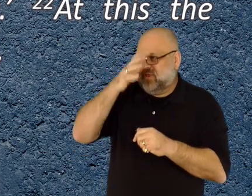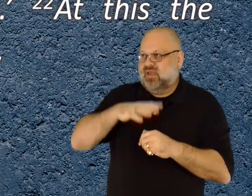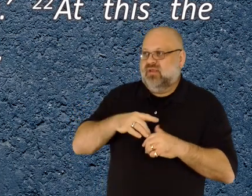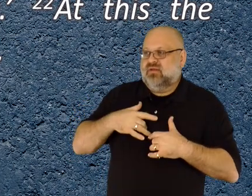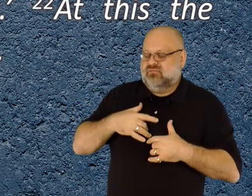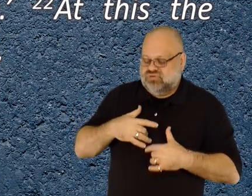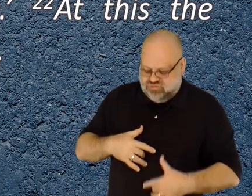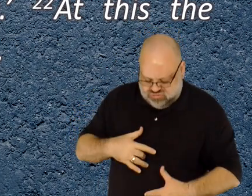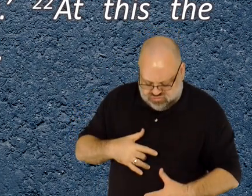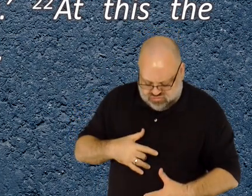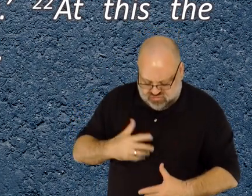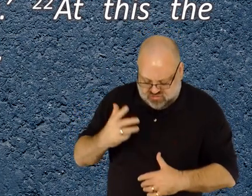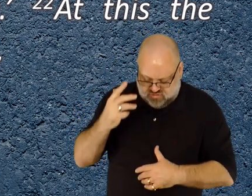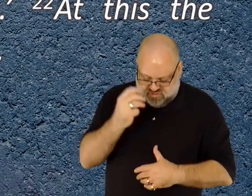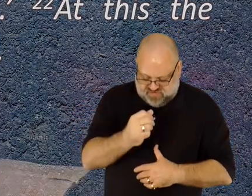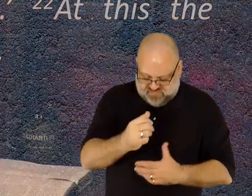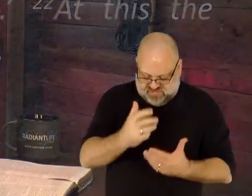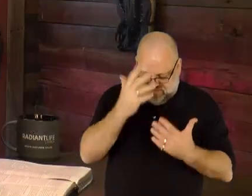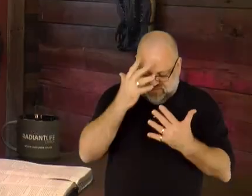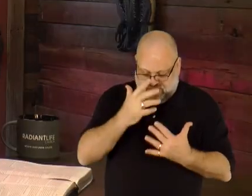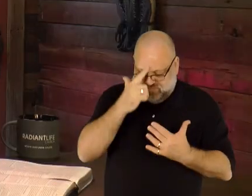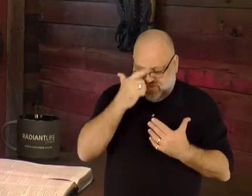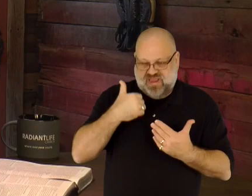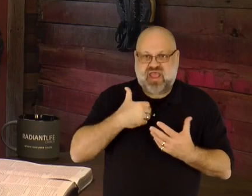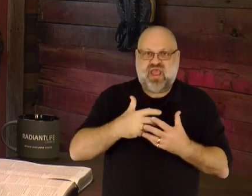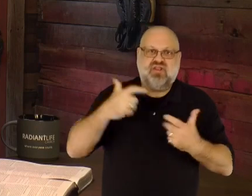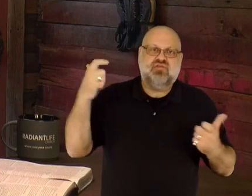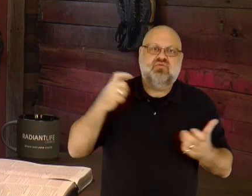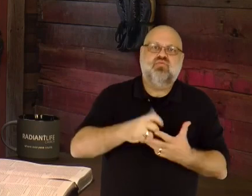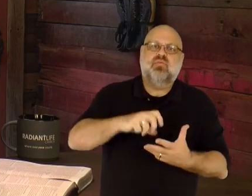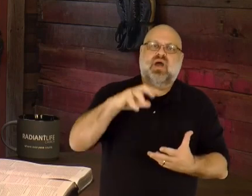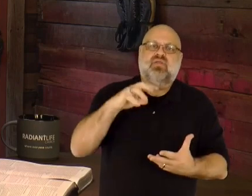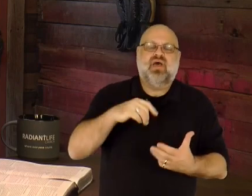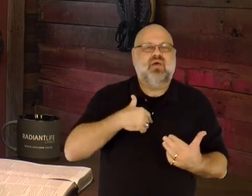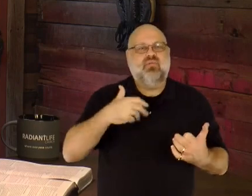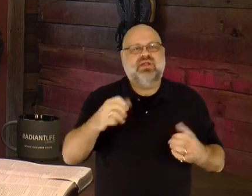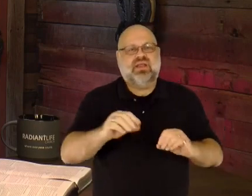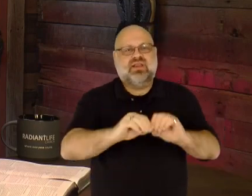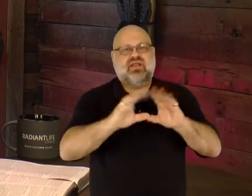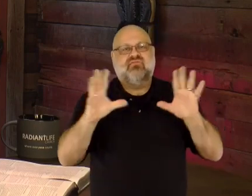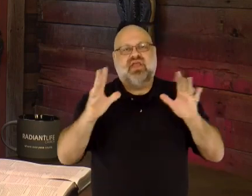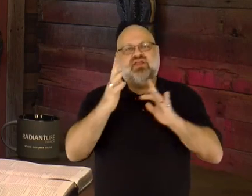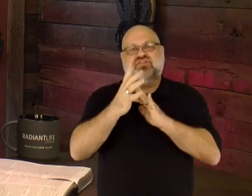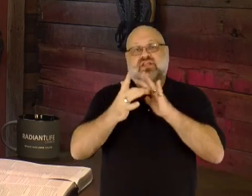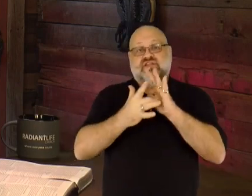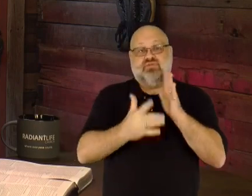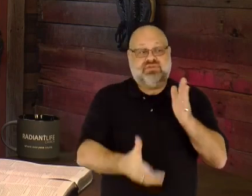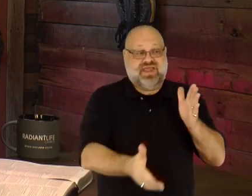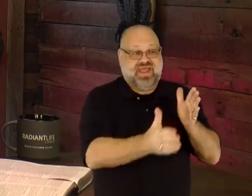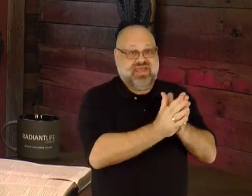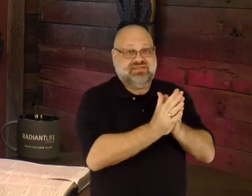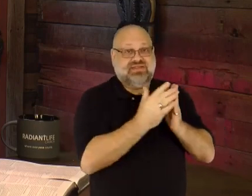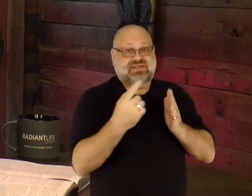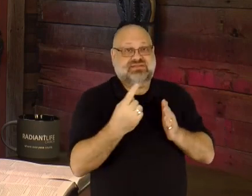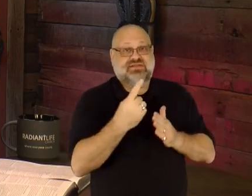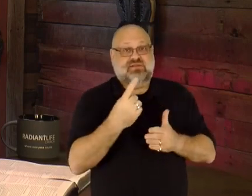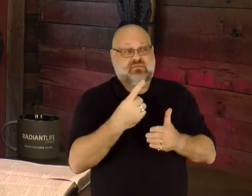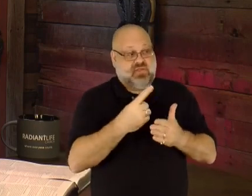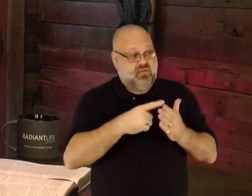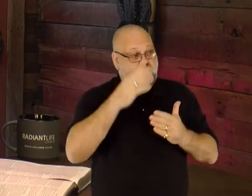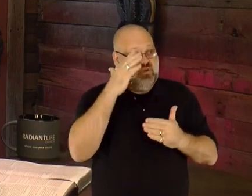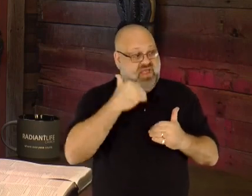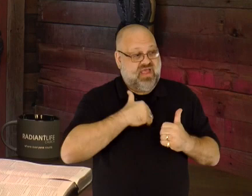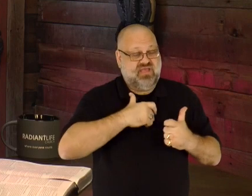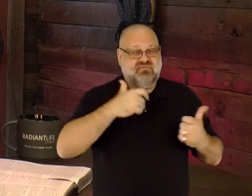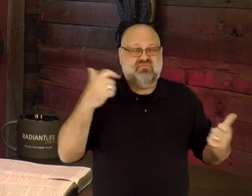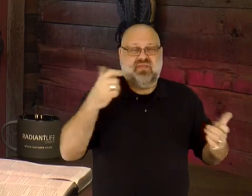he had great wealth." I want to clarify something here. Jesus was asking for something that would have a